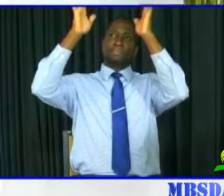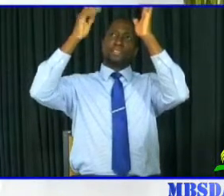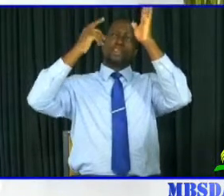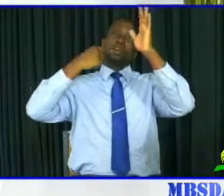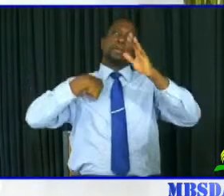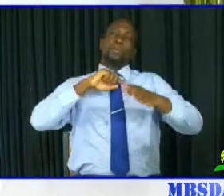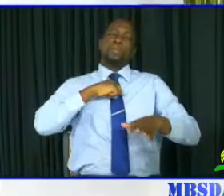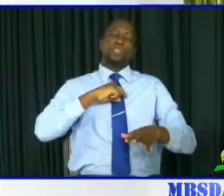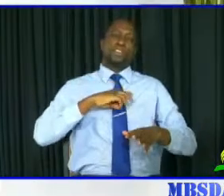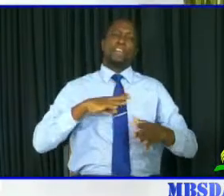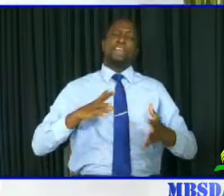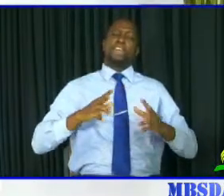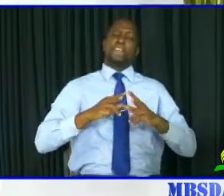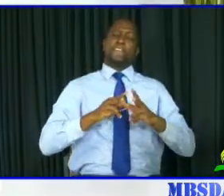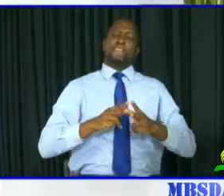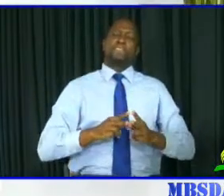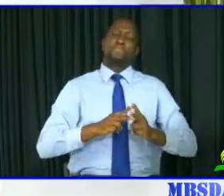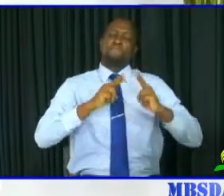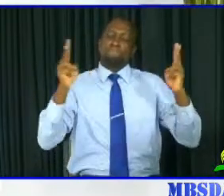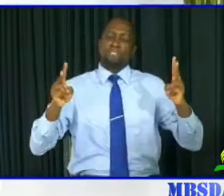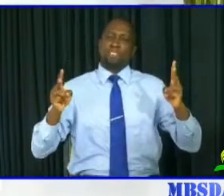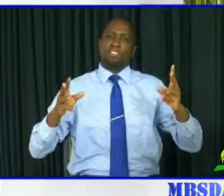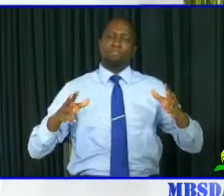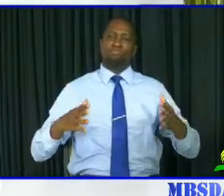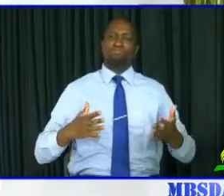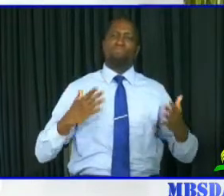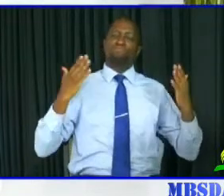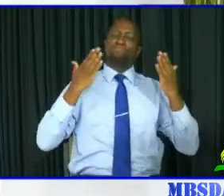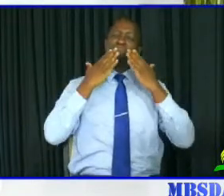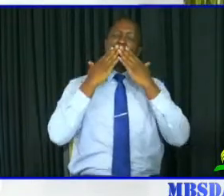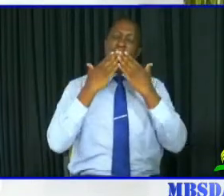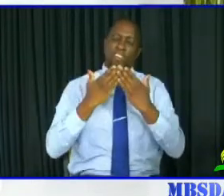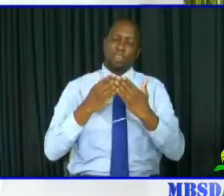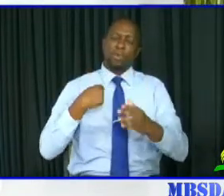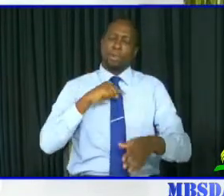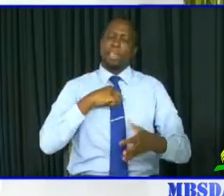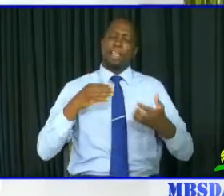we're so very grateful that we have a home.